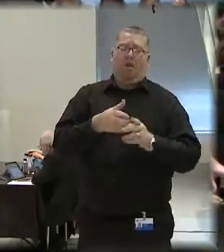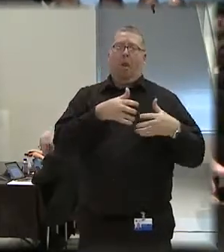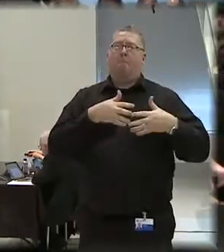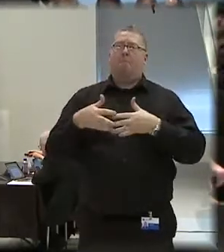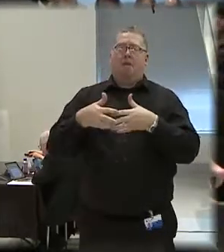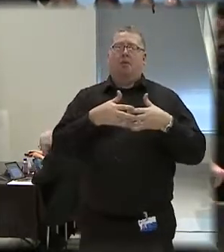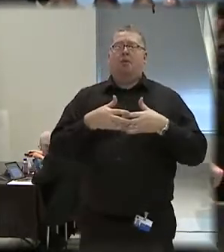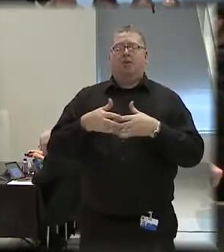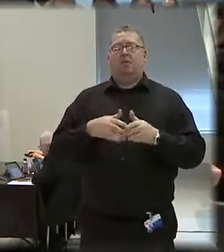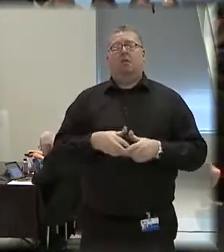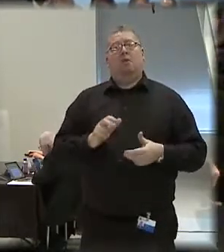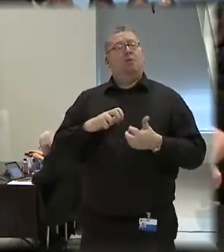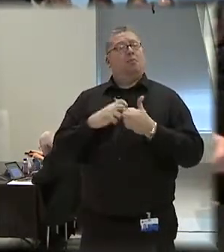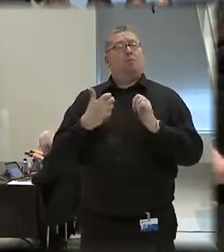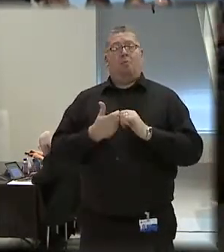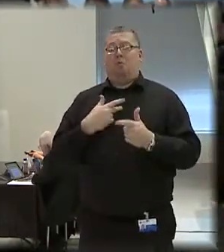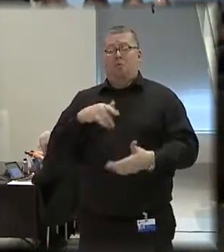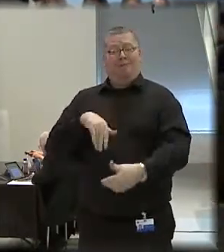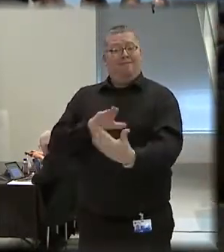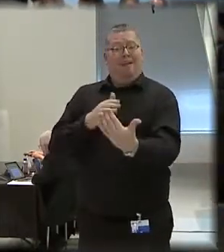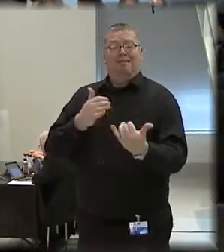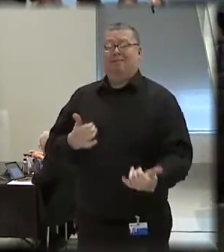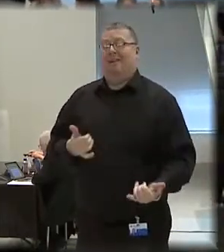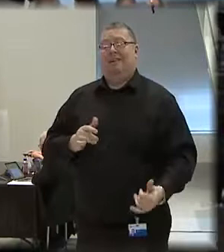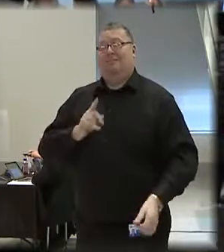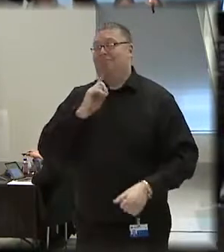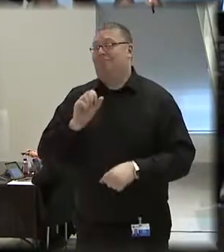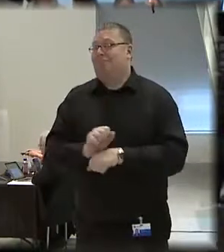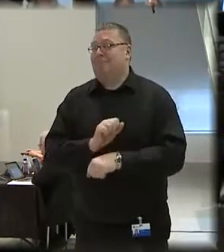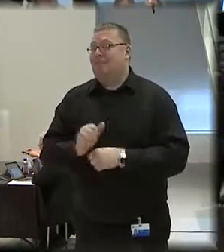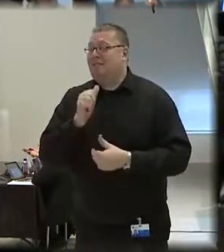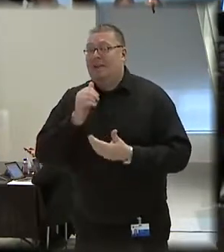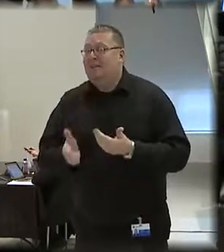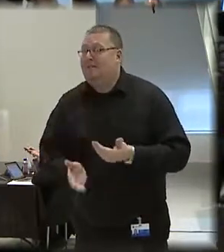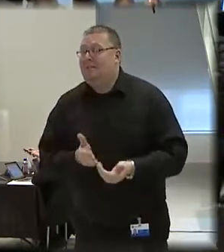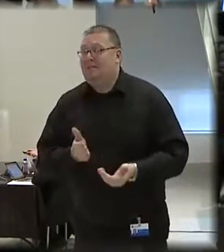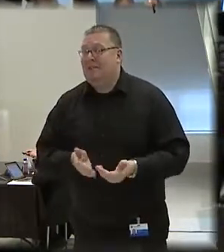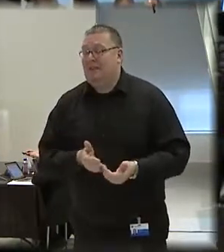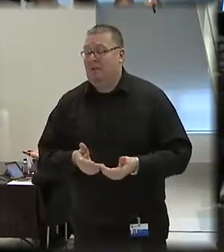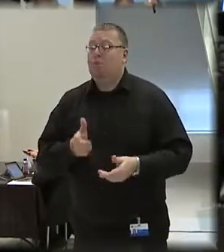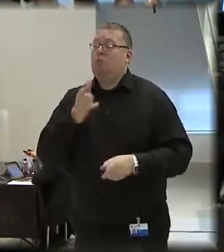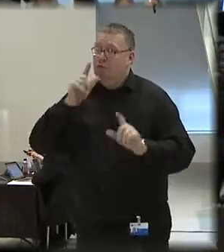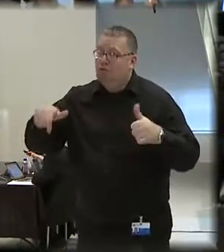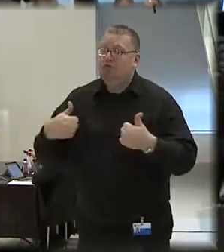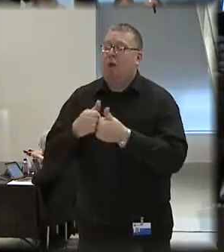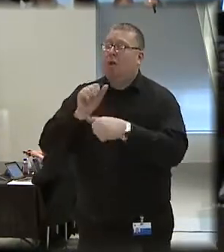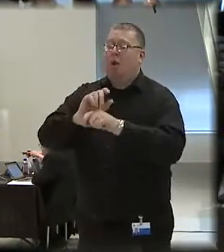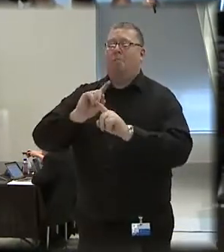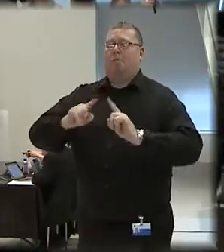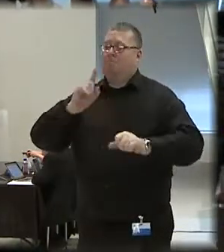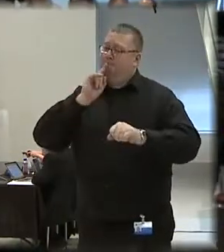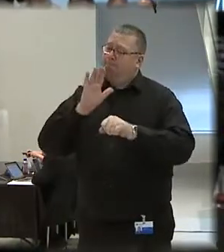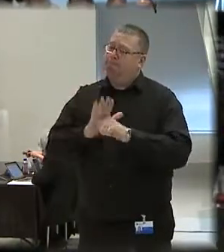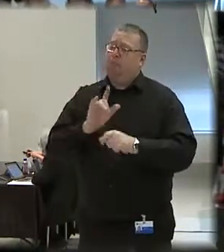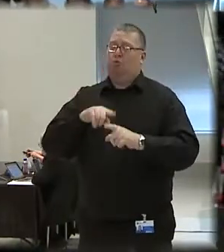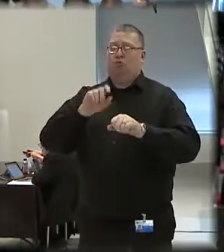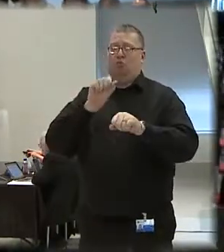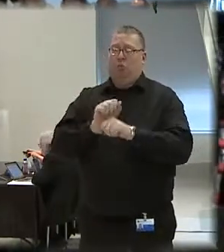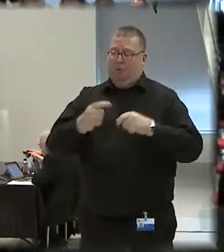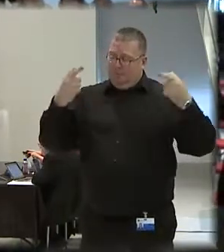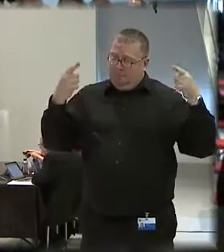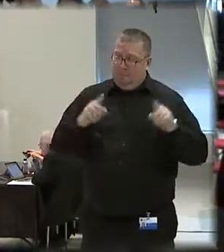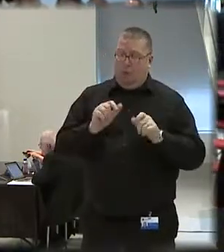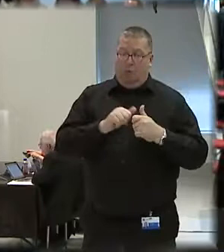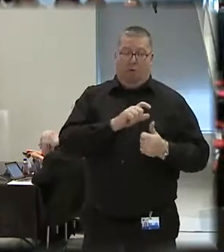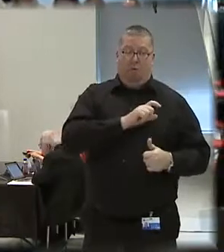wrongs. The problems before us are not new, and the road before us is long. But with the solid commitment to address police